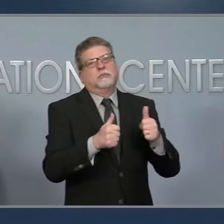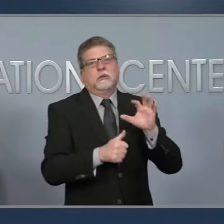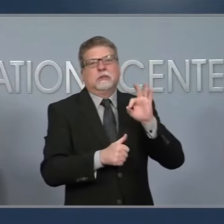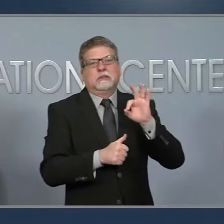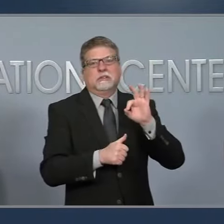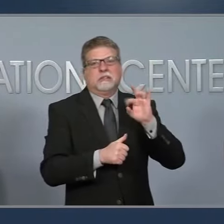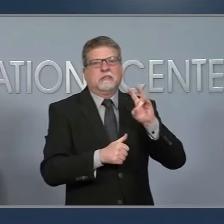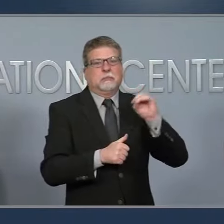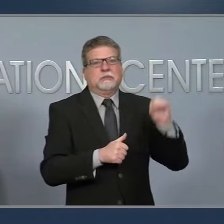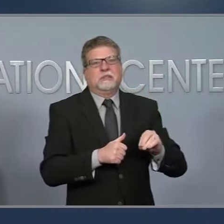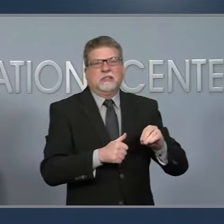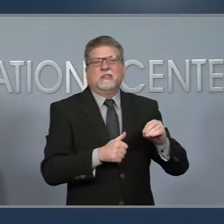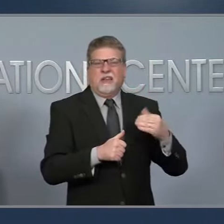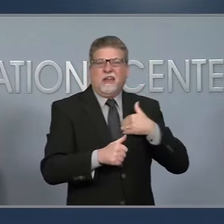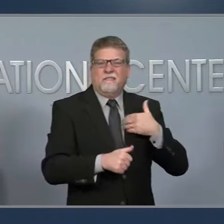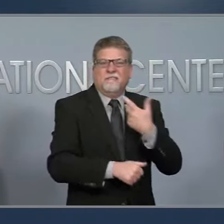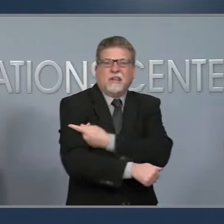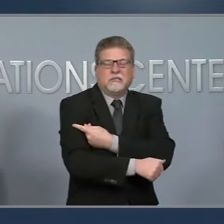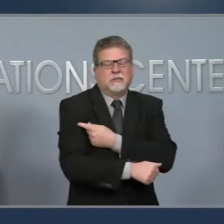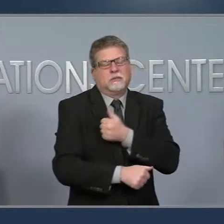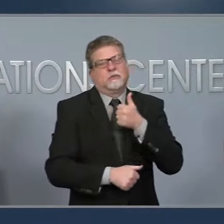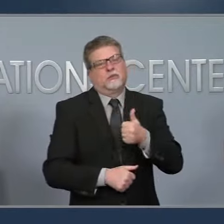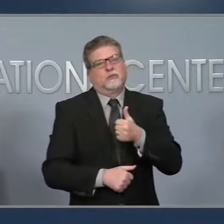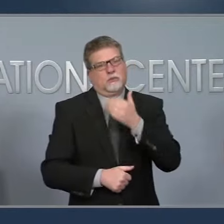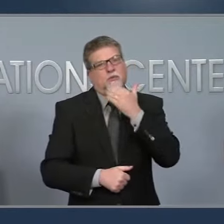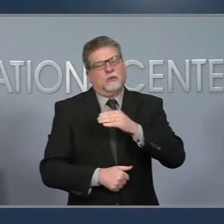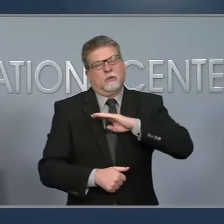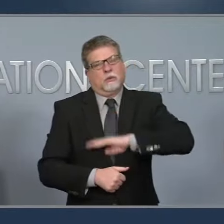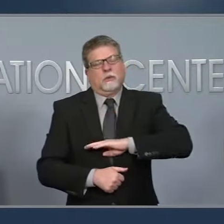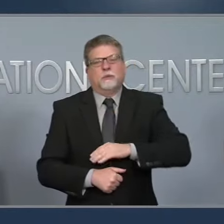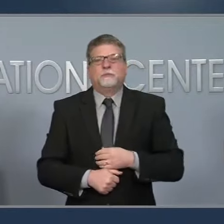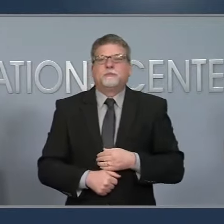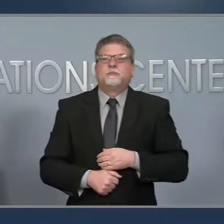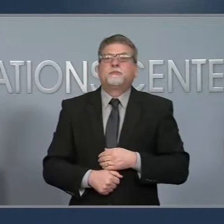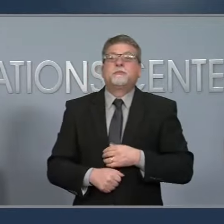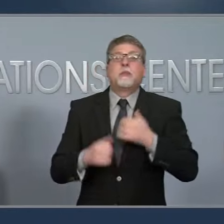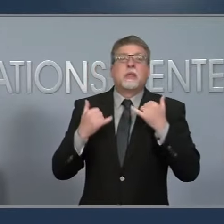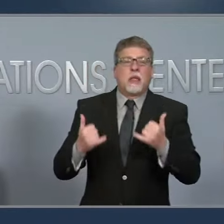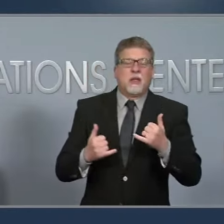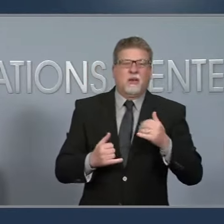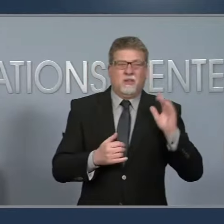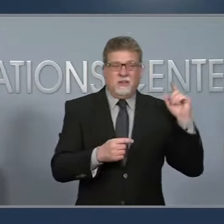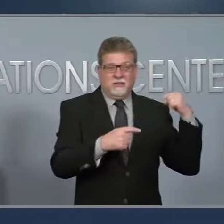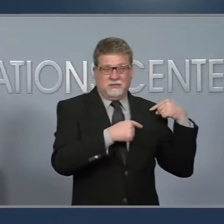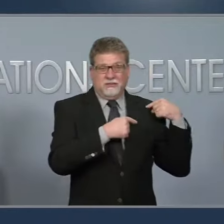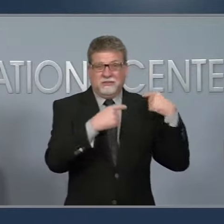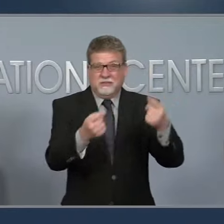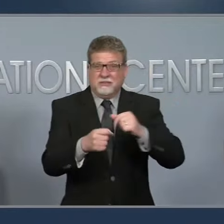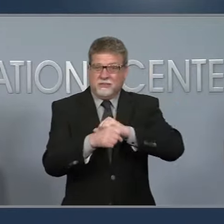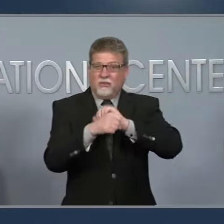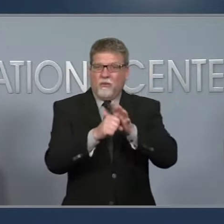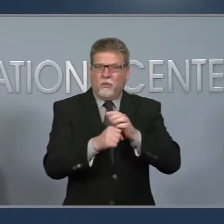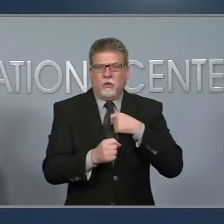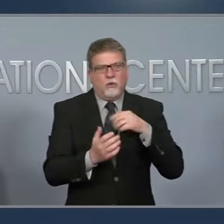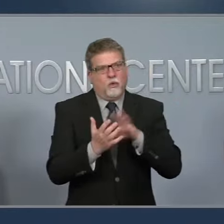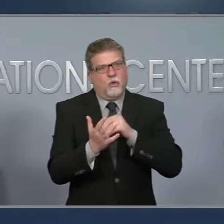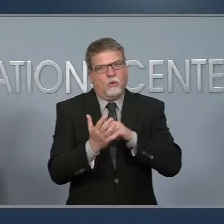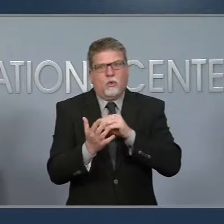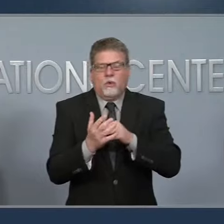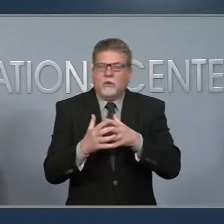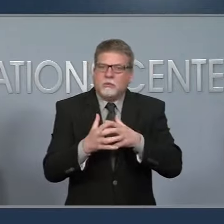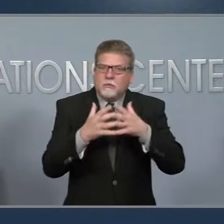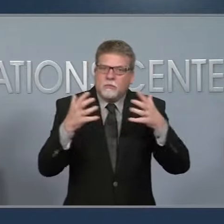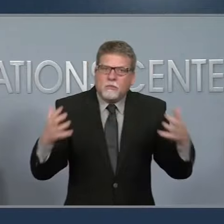As we continue to better understand the COVID-19 virus, we know more about how to protect against the most severe